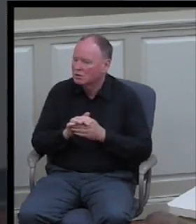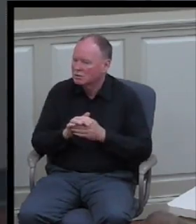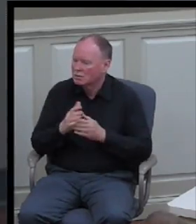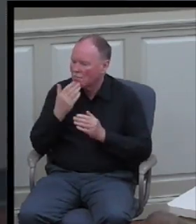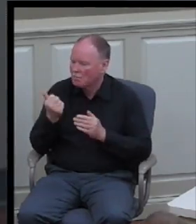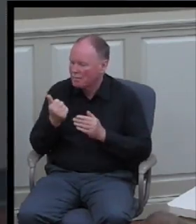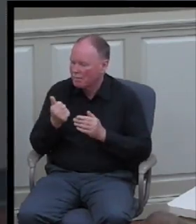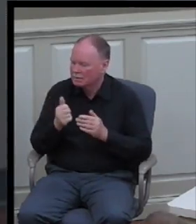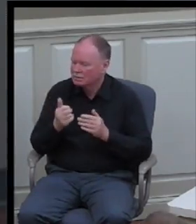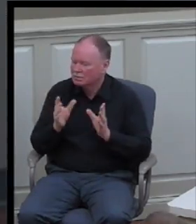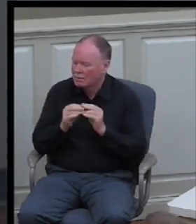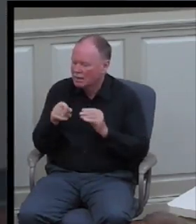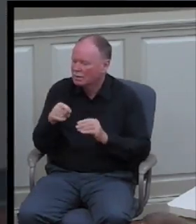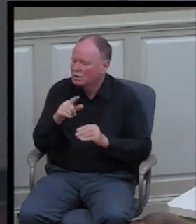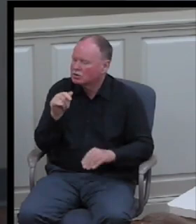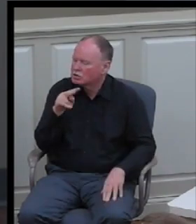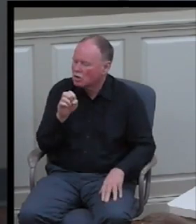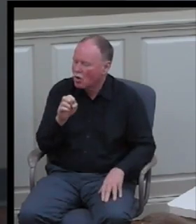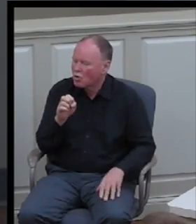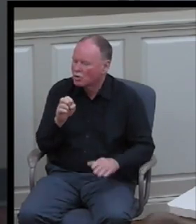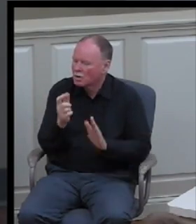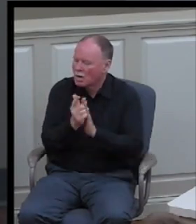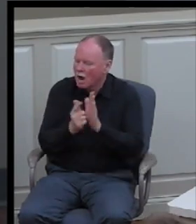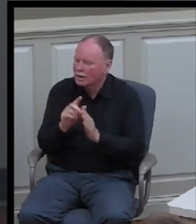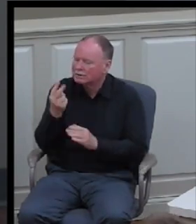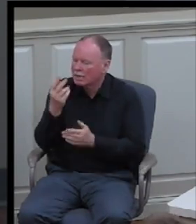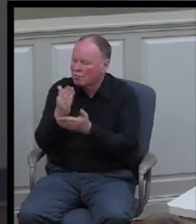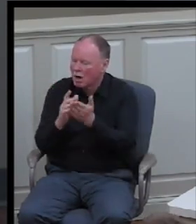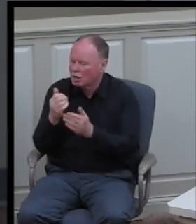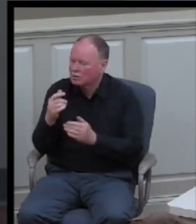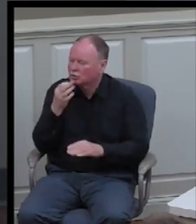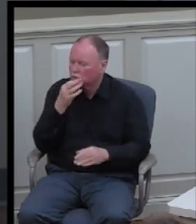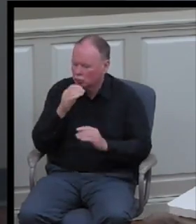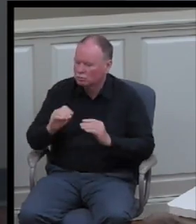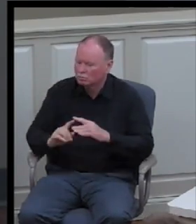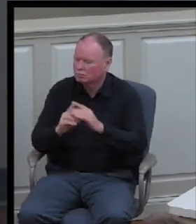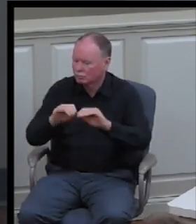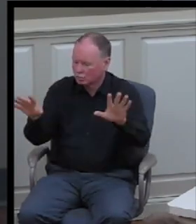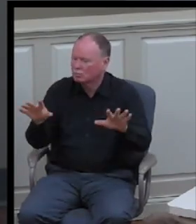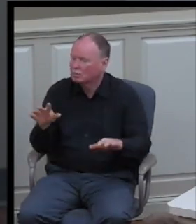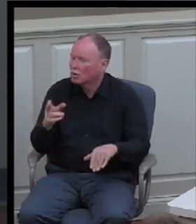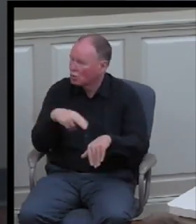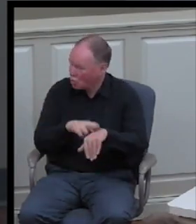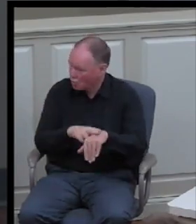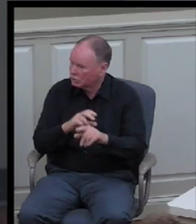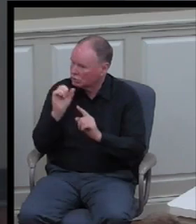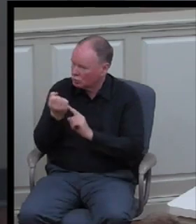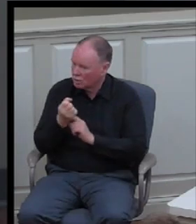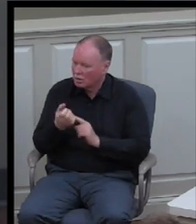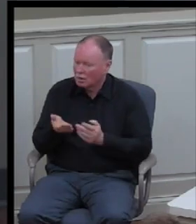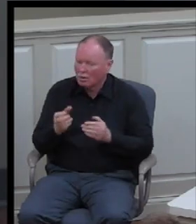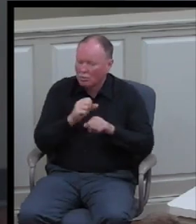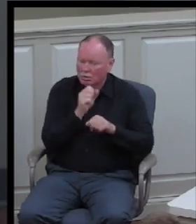forum. The zoning ordinance second half is ready to roll out. And in a normal situation, it'd go to the planning